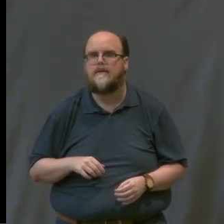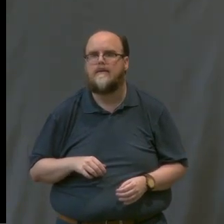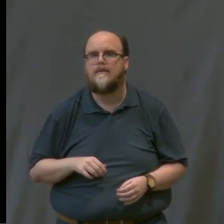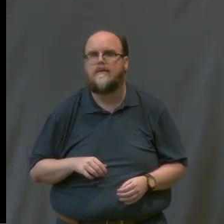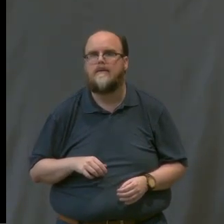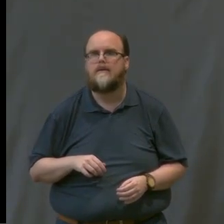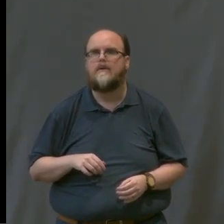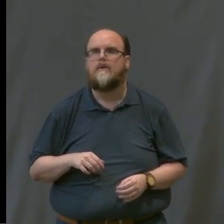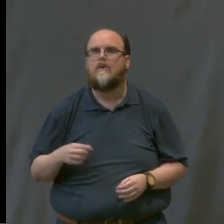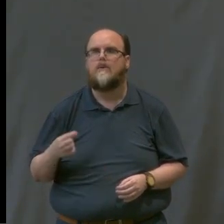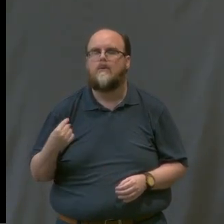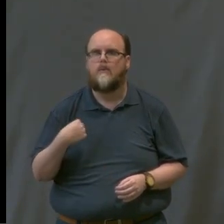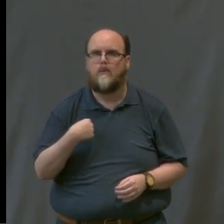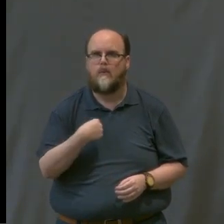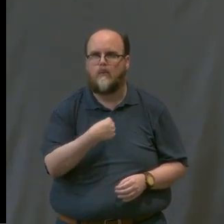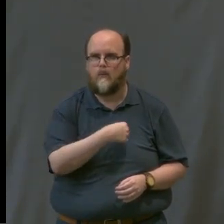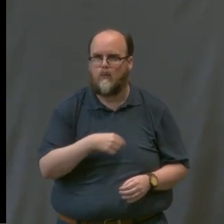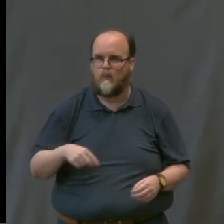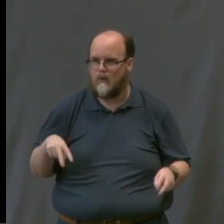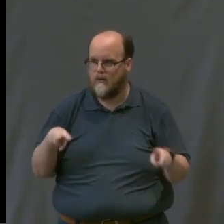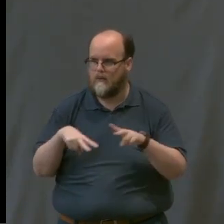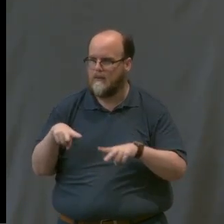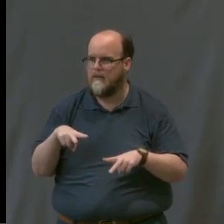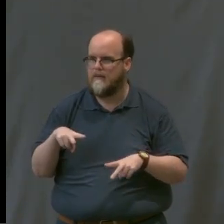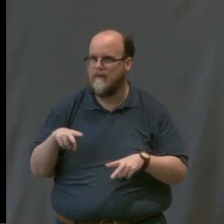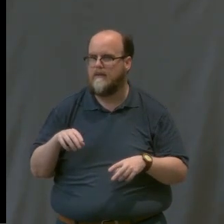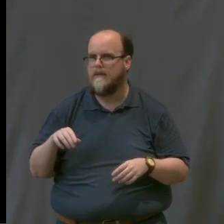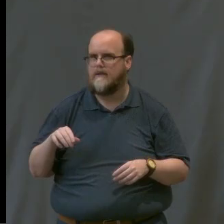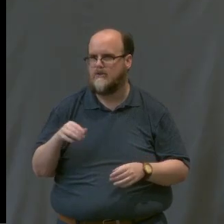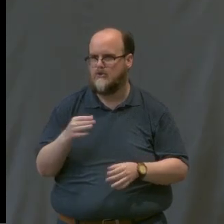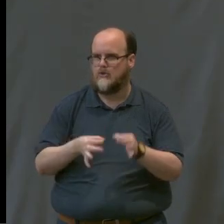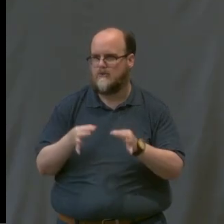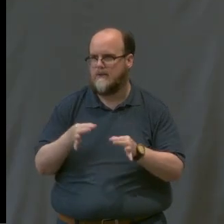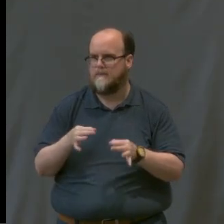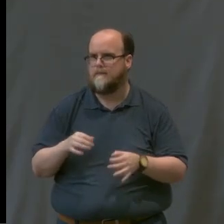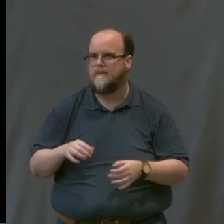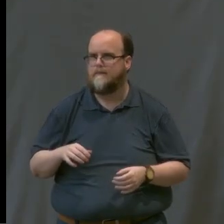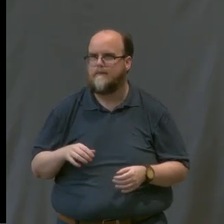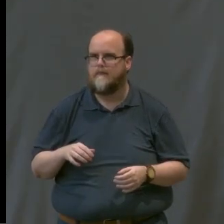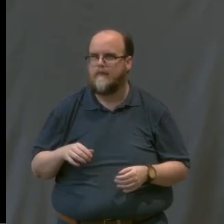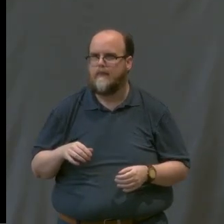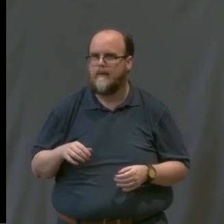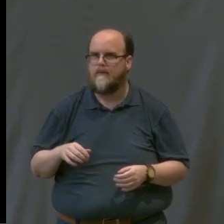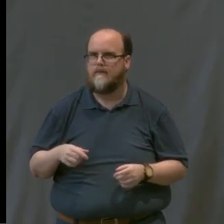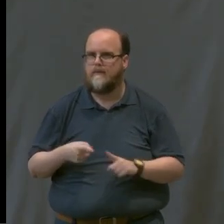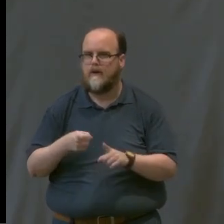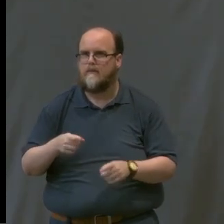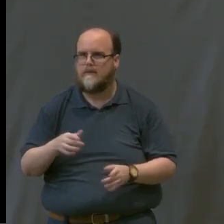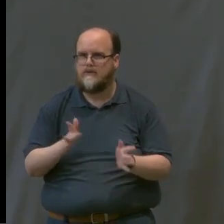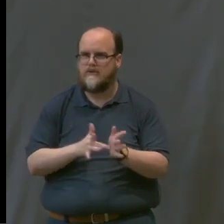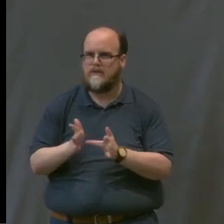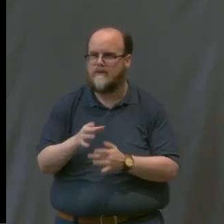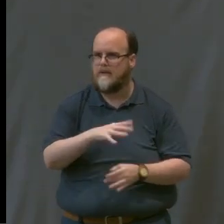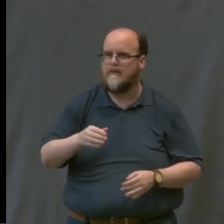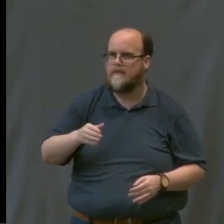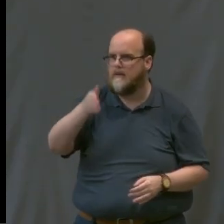We're basically looking at the anatomy of a judgment on the part of Jesus and God, if you want to say